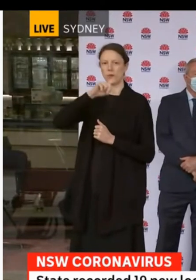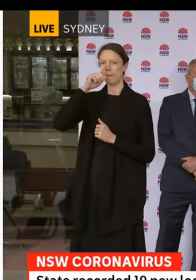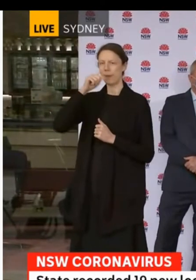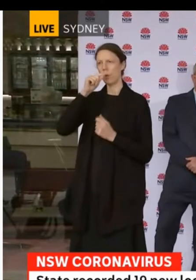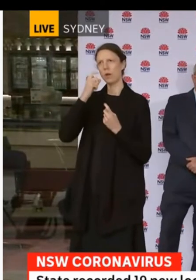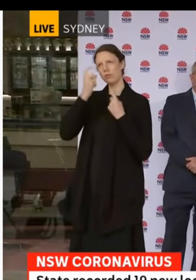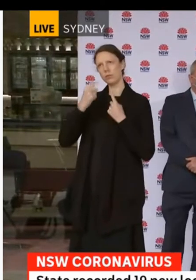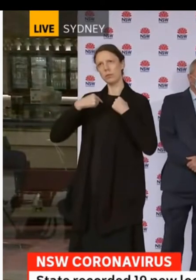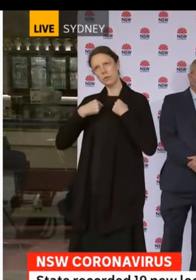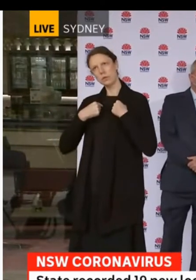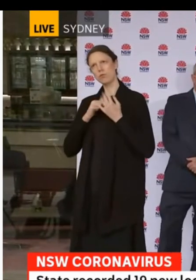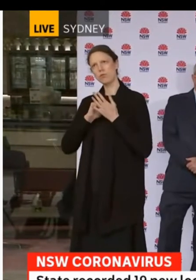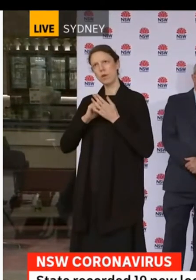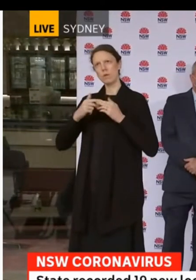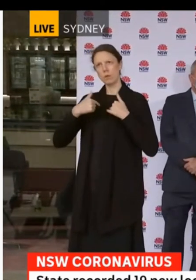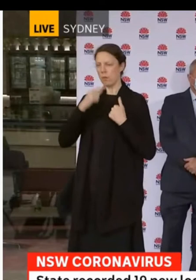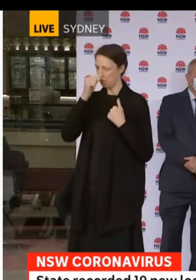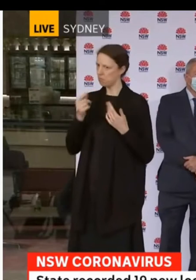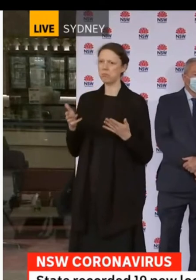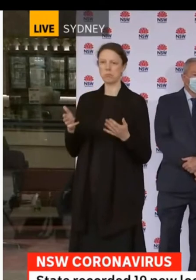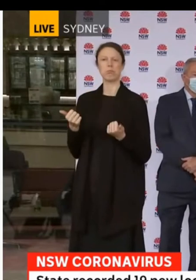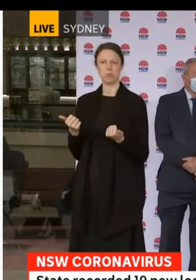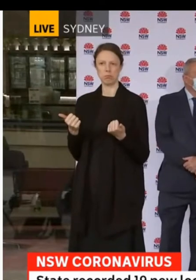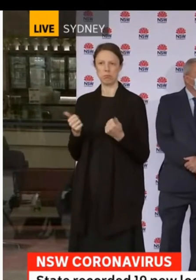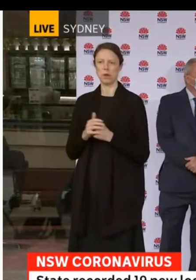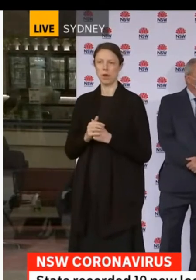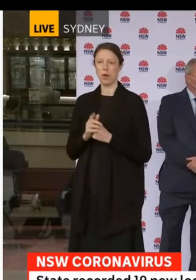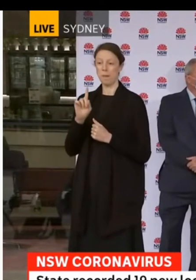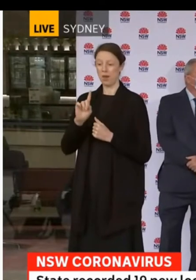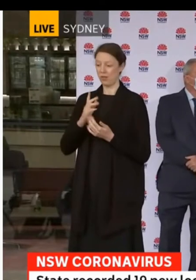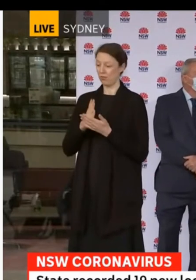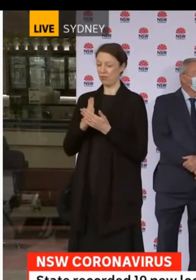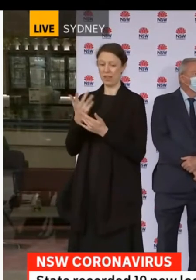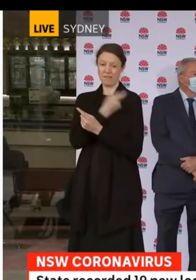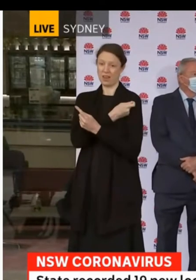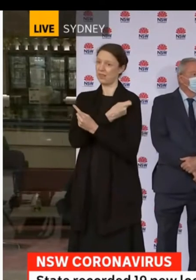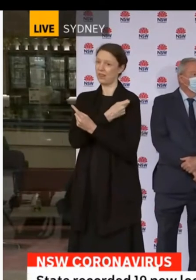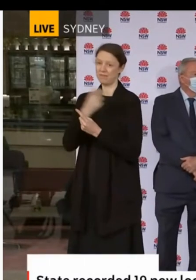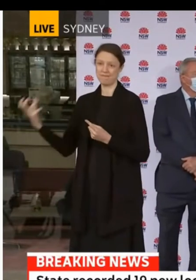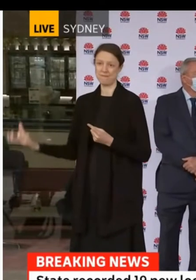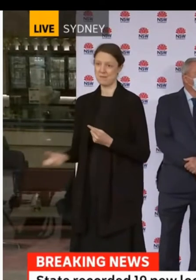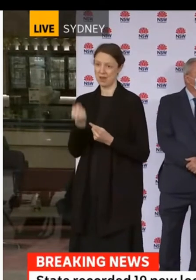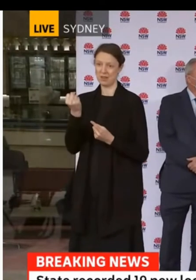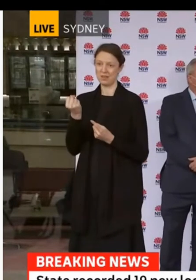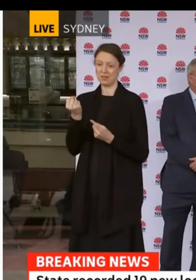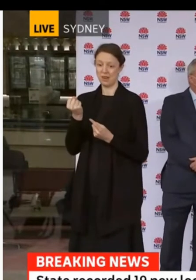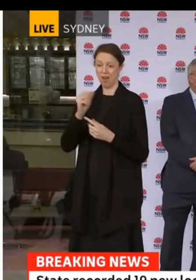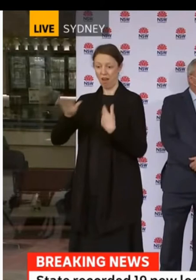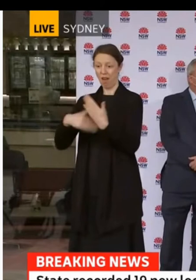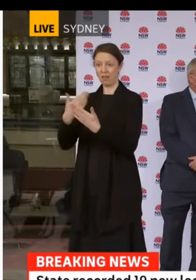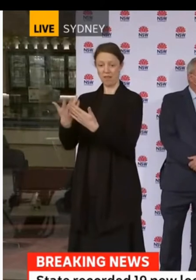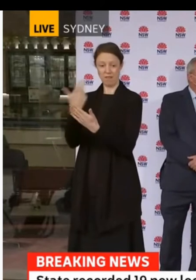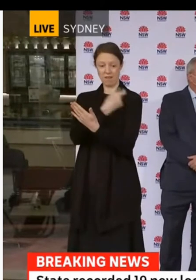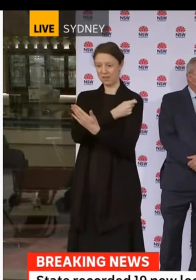But I do also want to stress that until the vast majority of our population is vaccinated, we will have to live